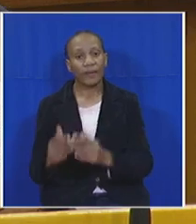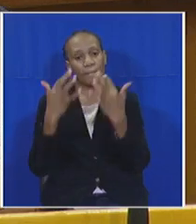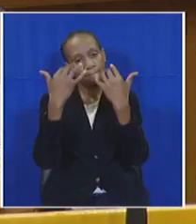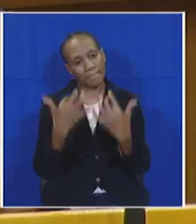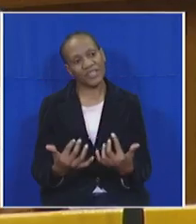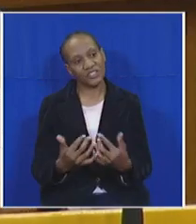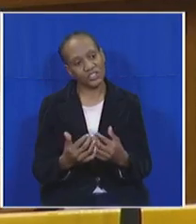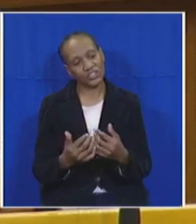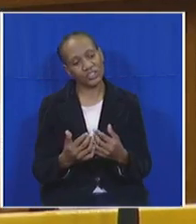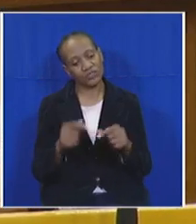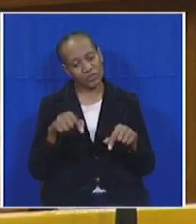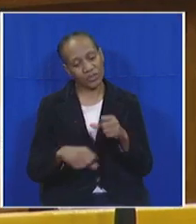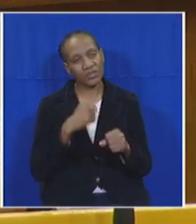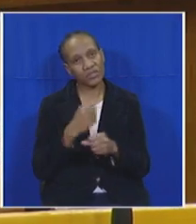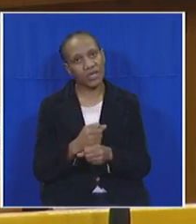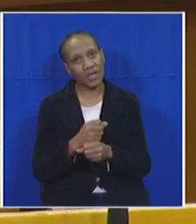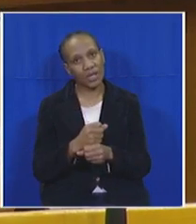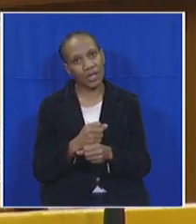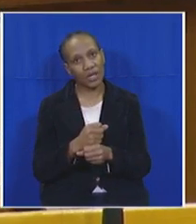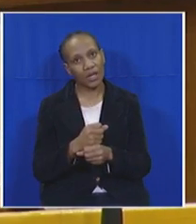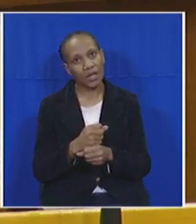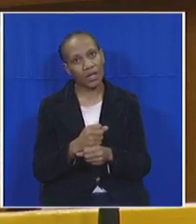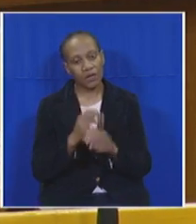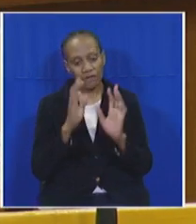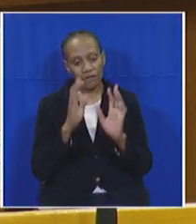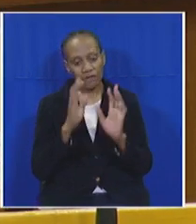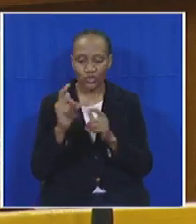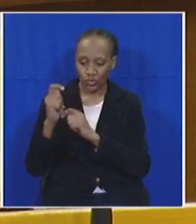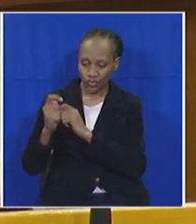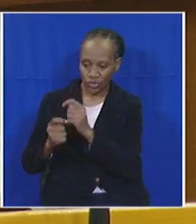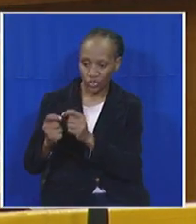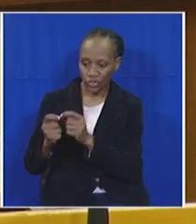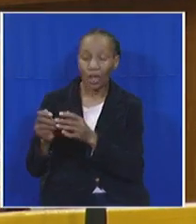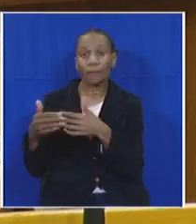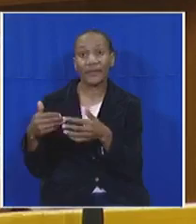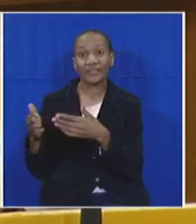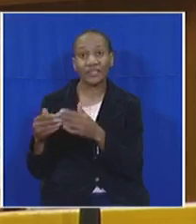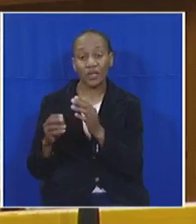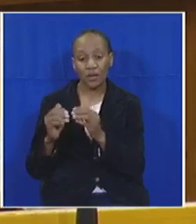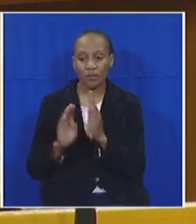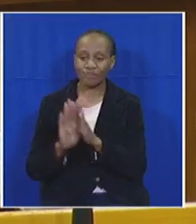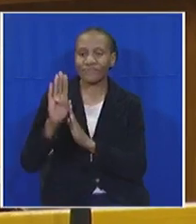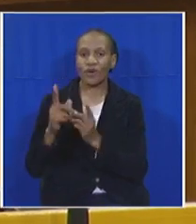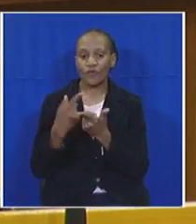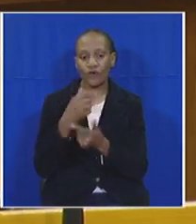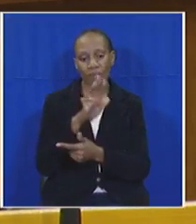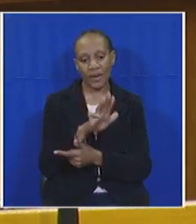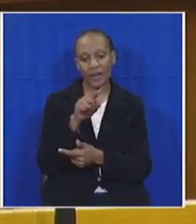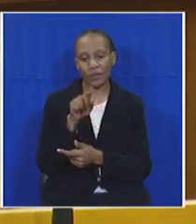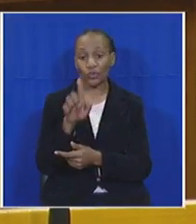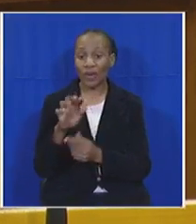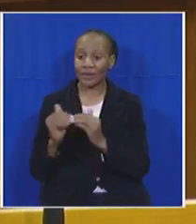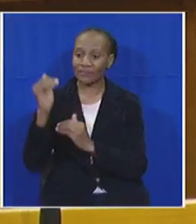allocation for the current year in respect of the management of traditional affairs increases from 9.1 to